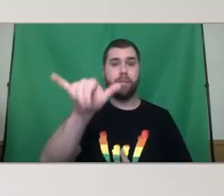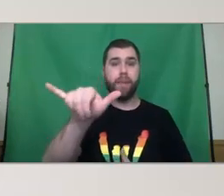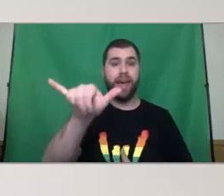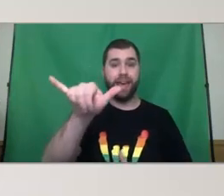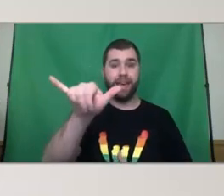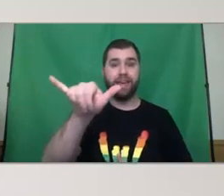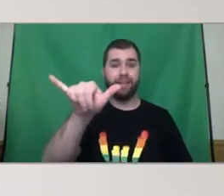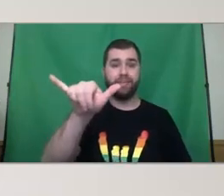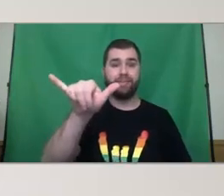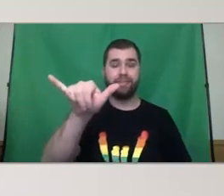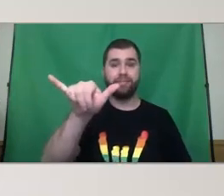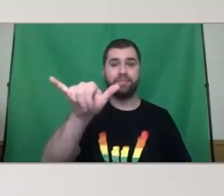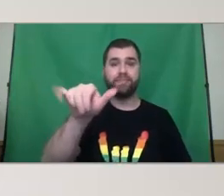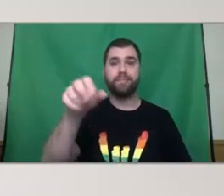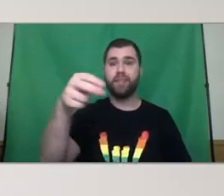May.